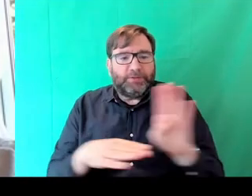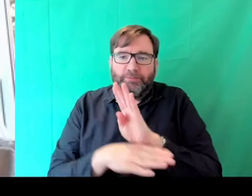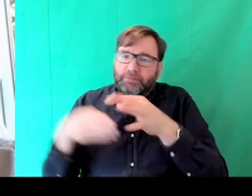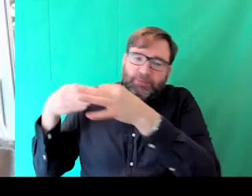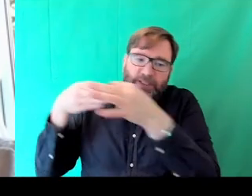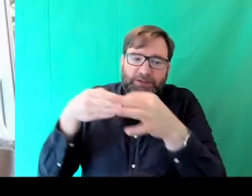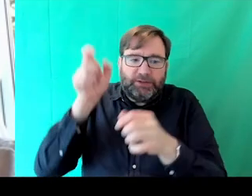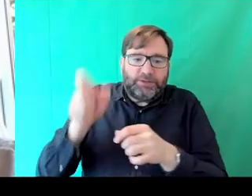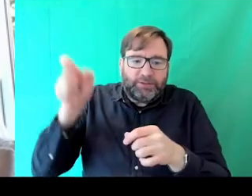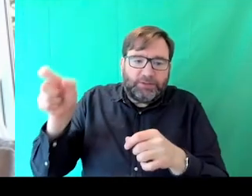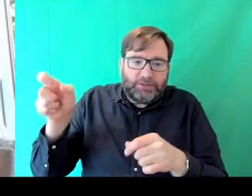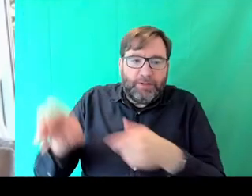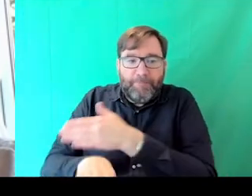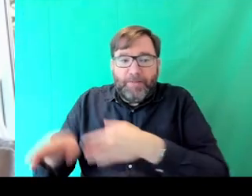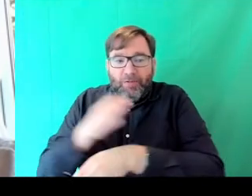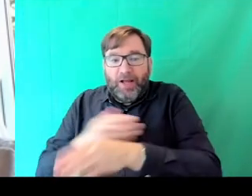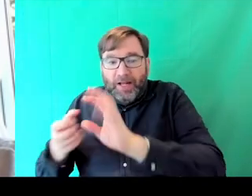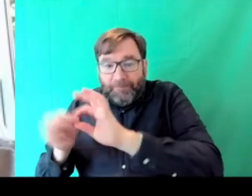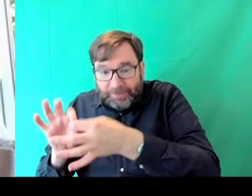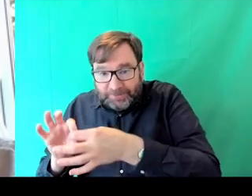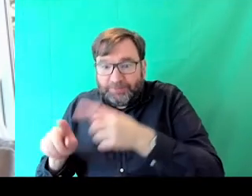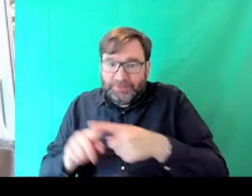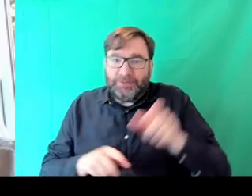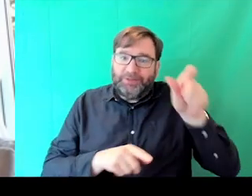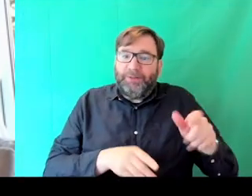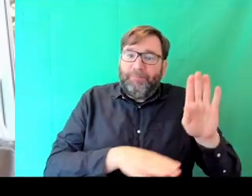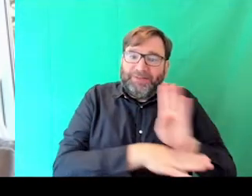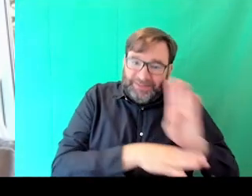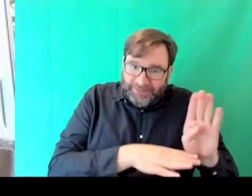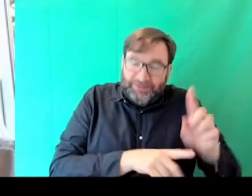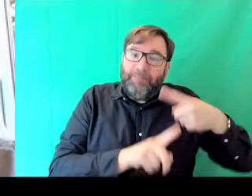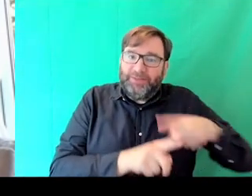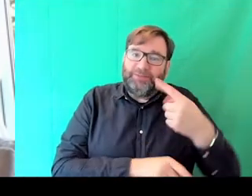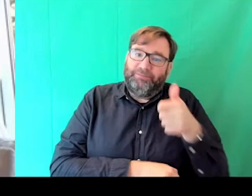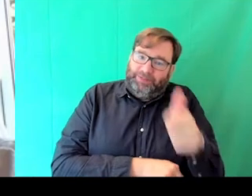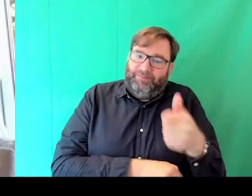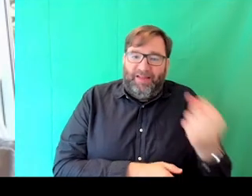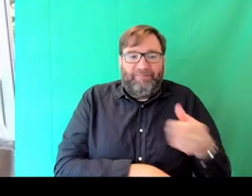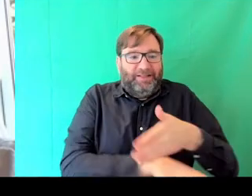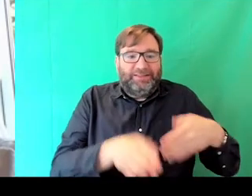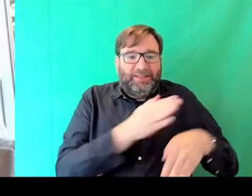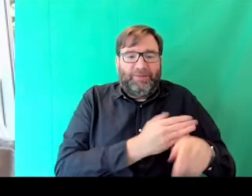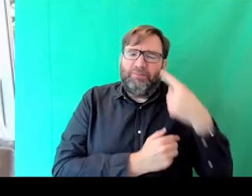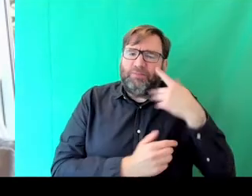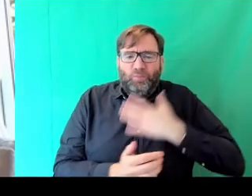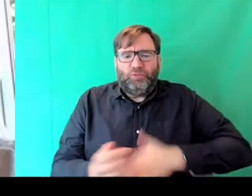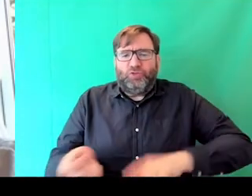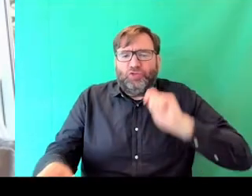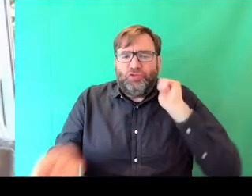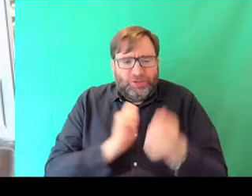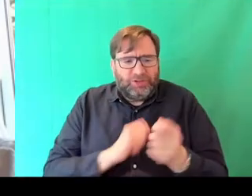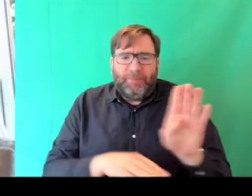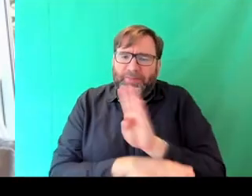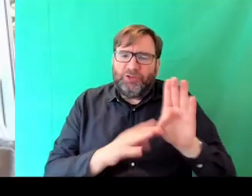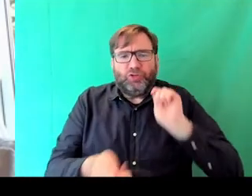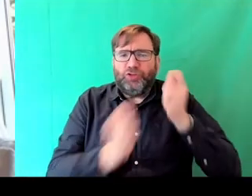And what a great question. It's one that I could probably talk about for ages, but in terms of speaking to business